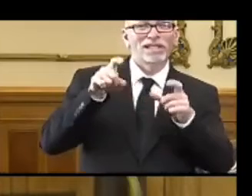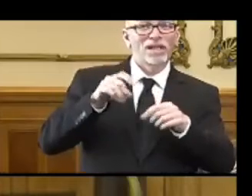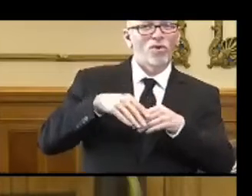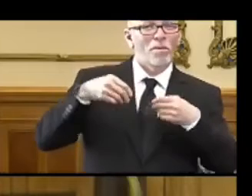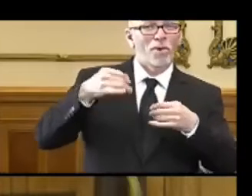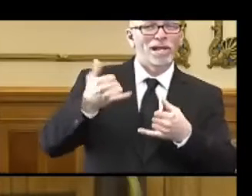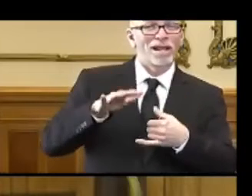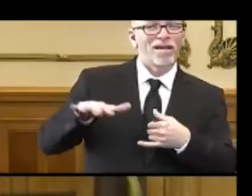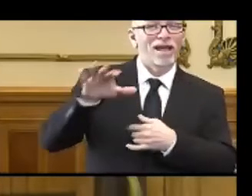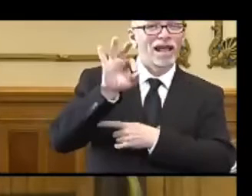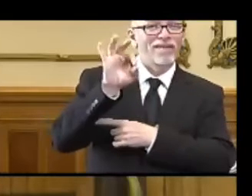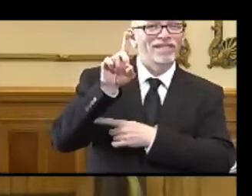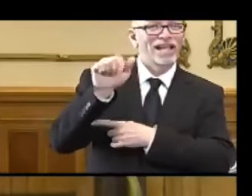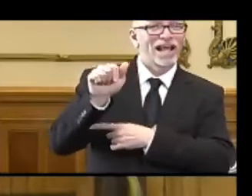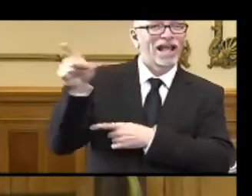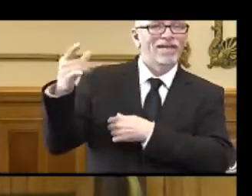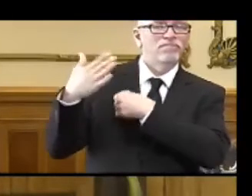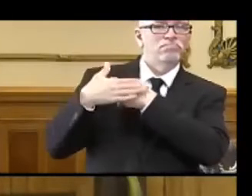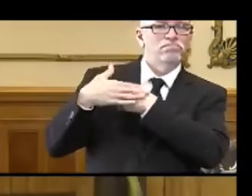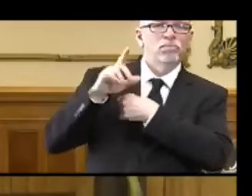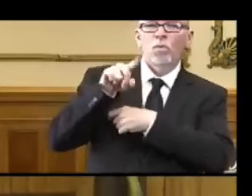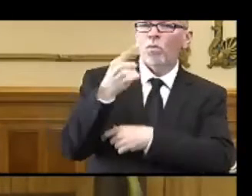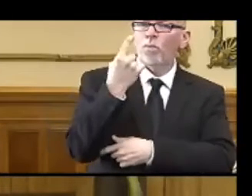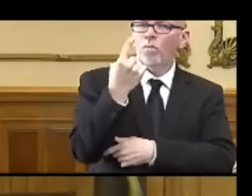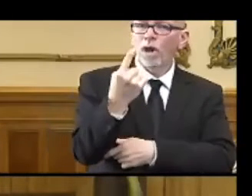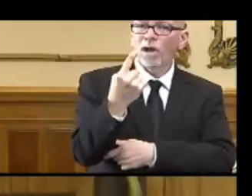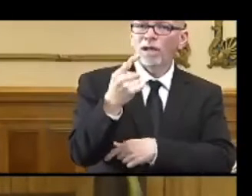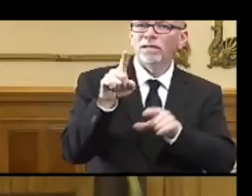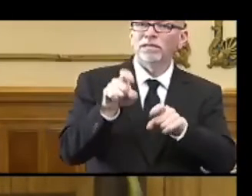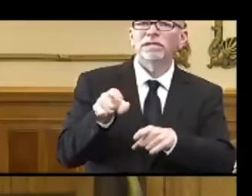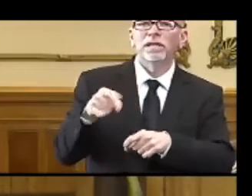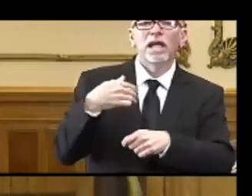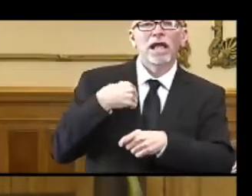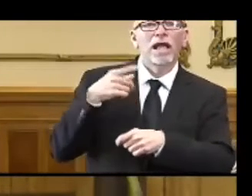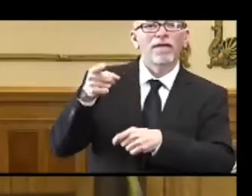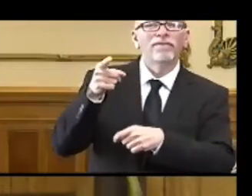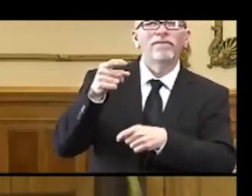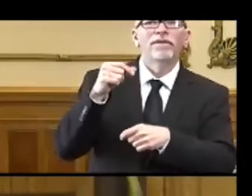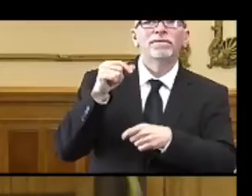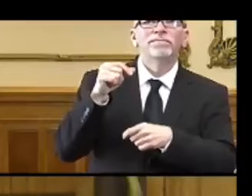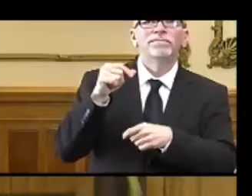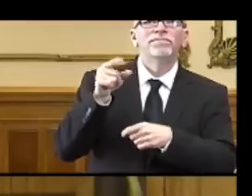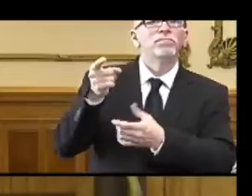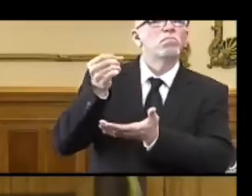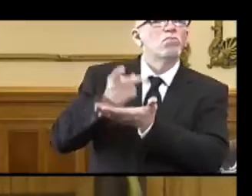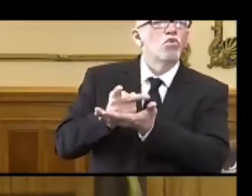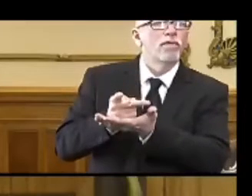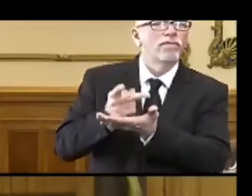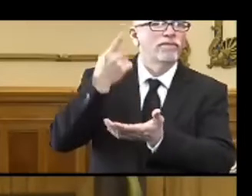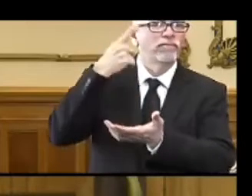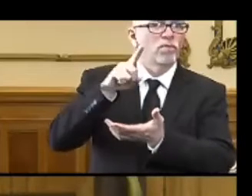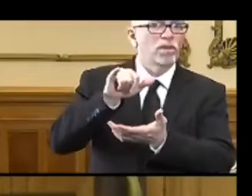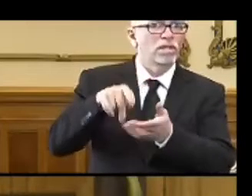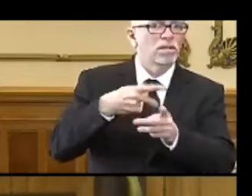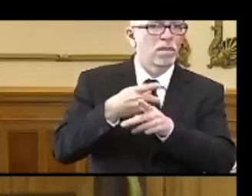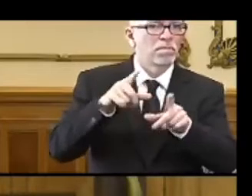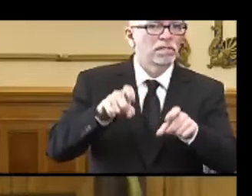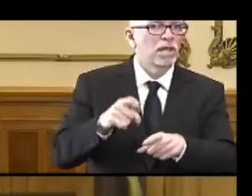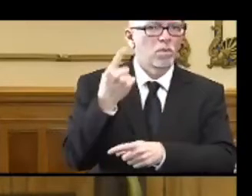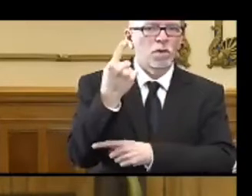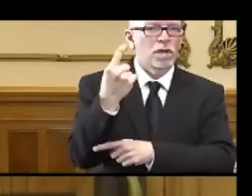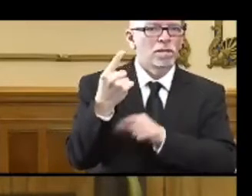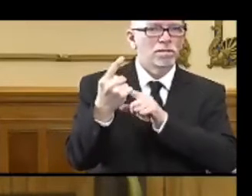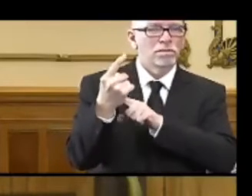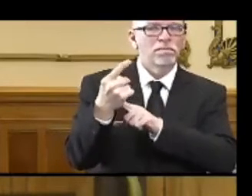has specifically sent us warnings. There's only one that it has an EUA, meaning that they have been approved to do this type of testing. And